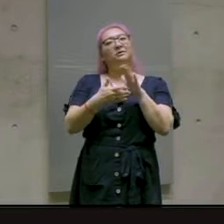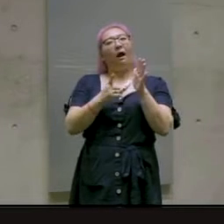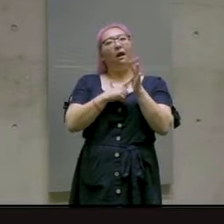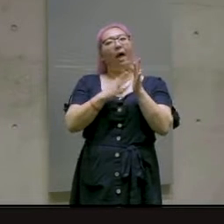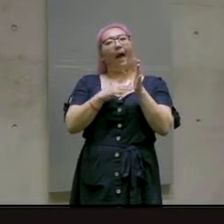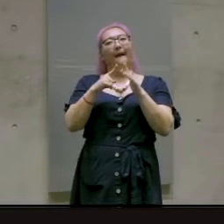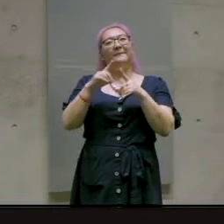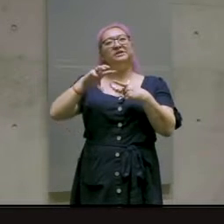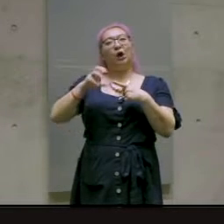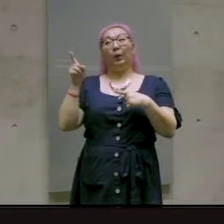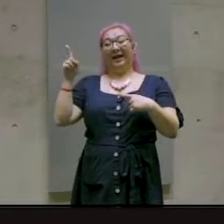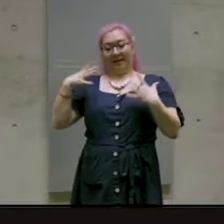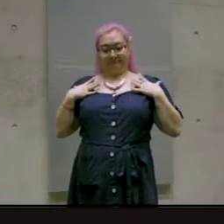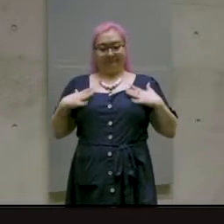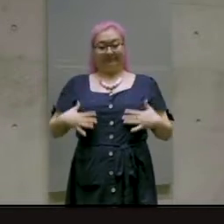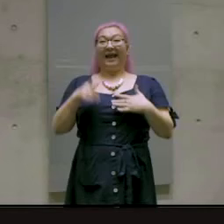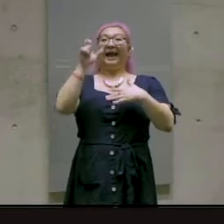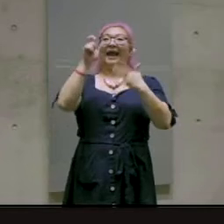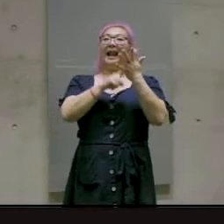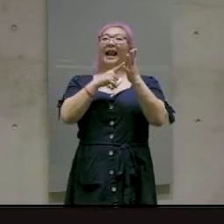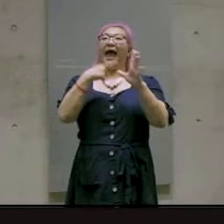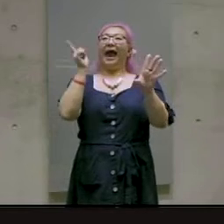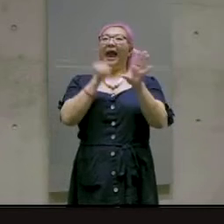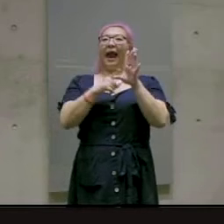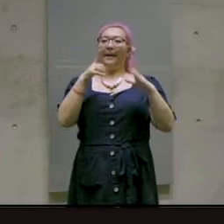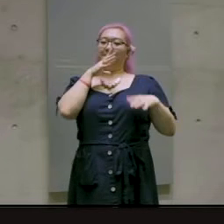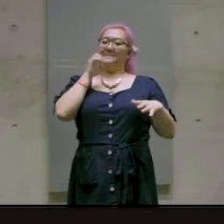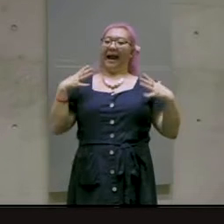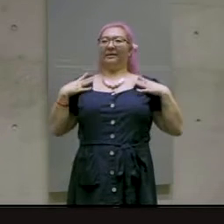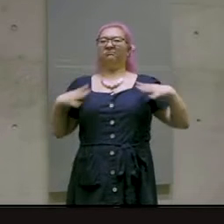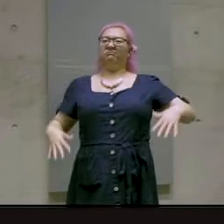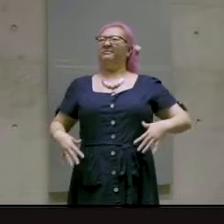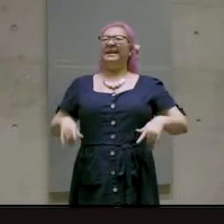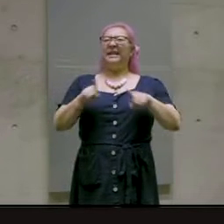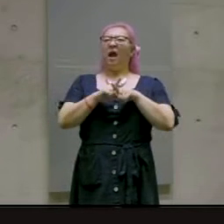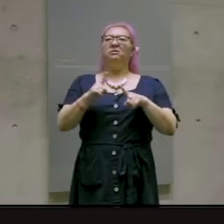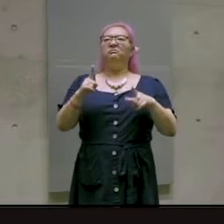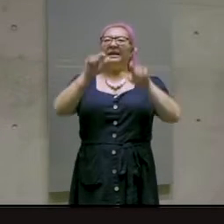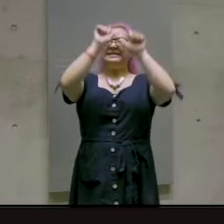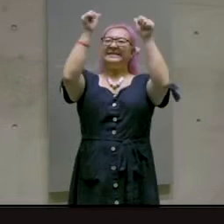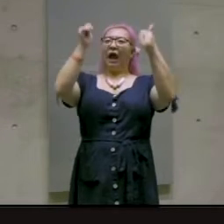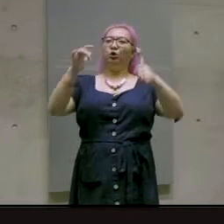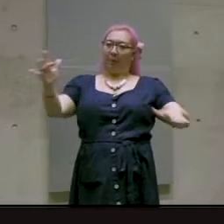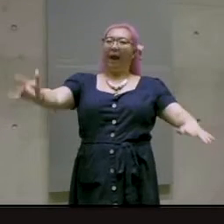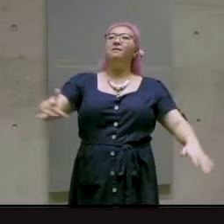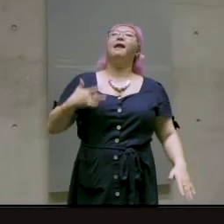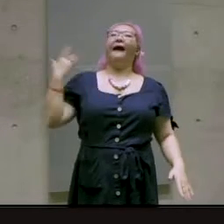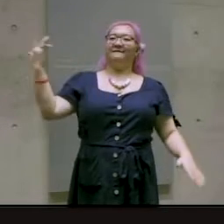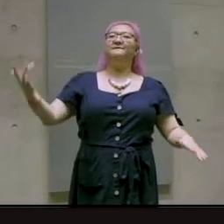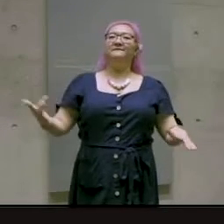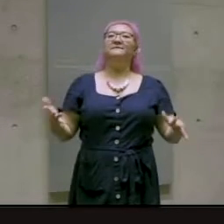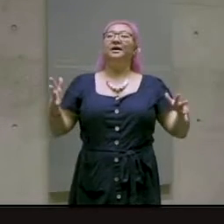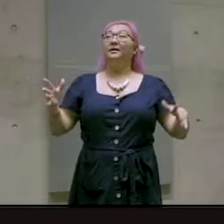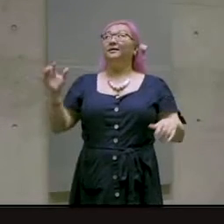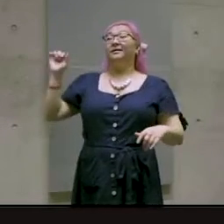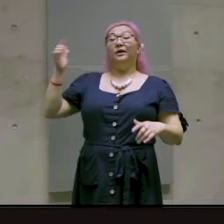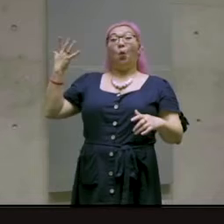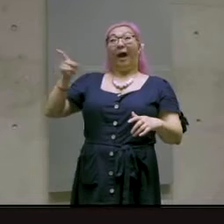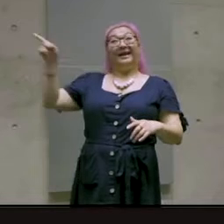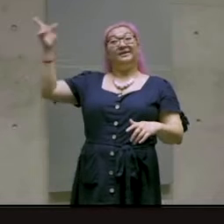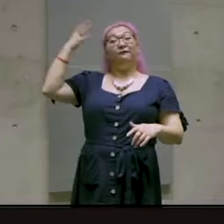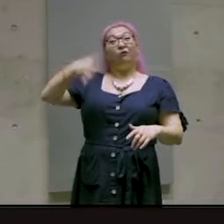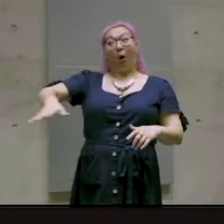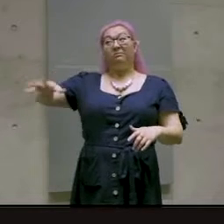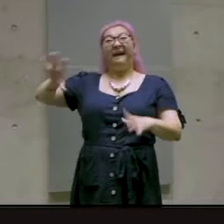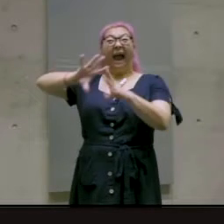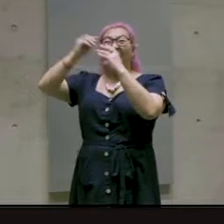He's a clay man, which is a thing in our universe. Basically means kind of a living statue. He comes from a place where everything is screaming all of the time, but he's